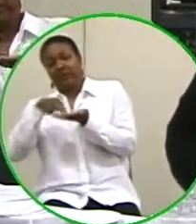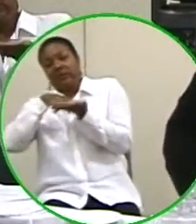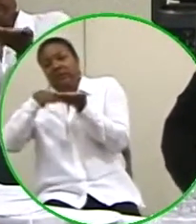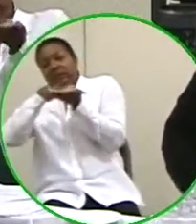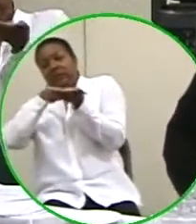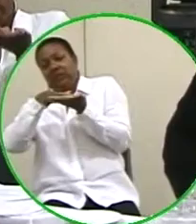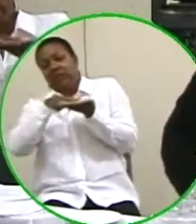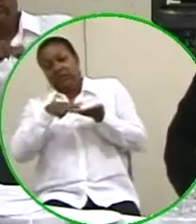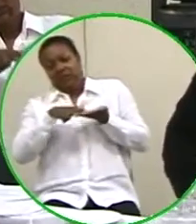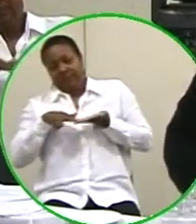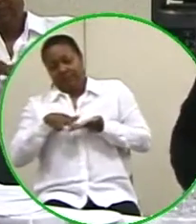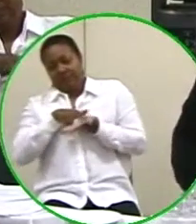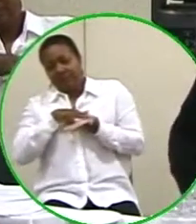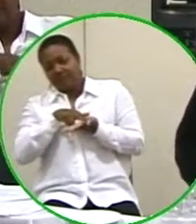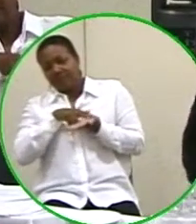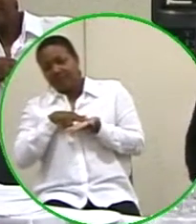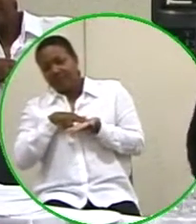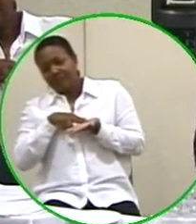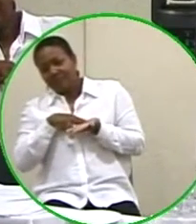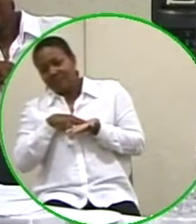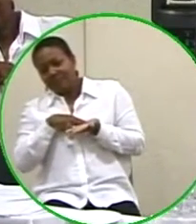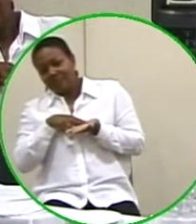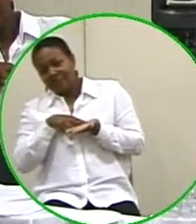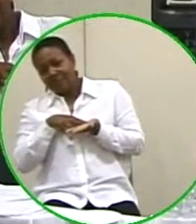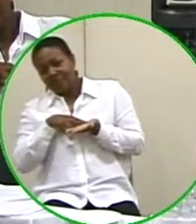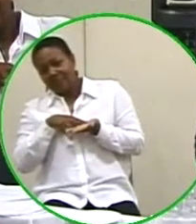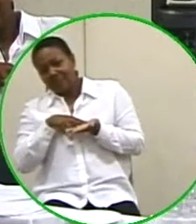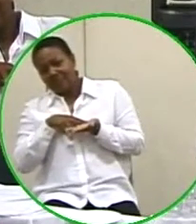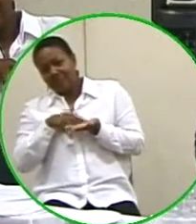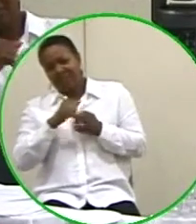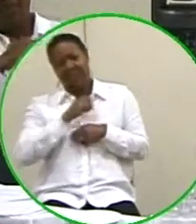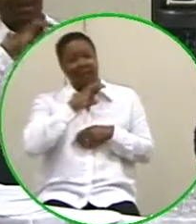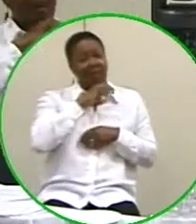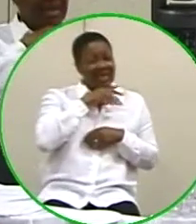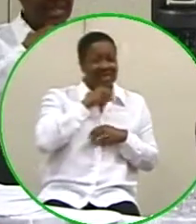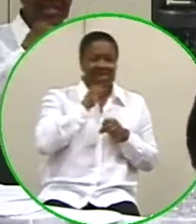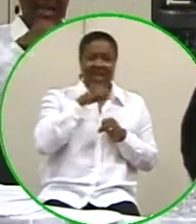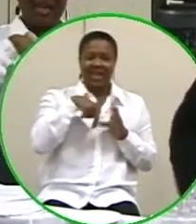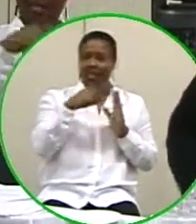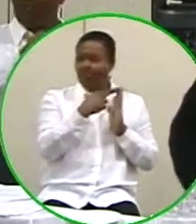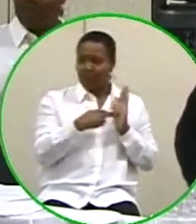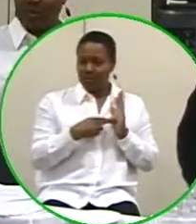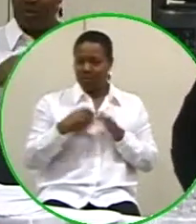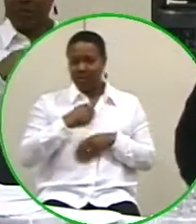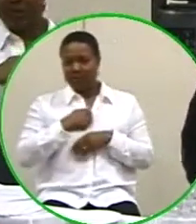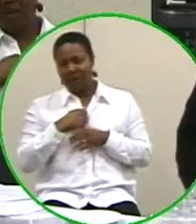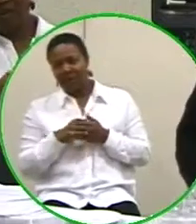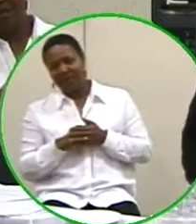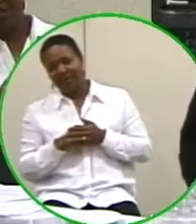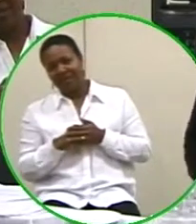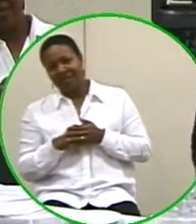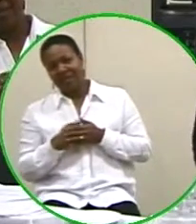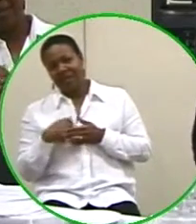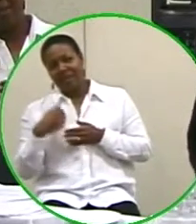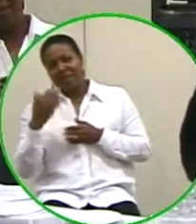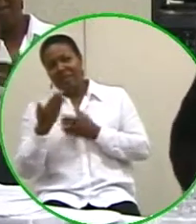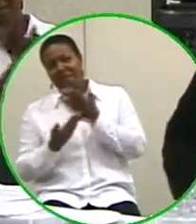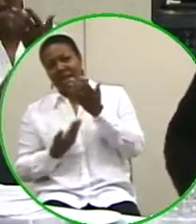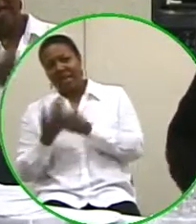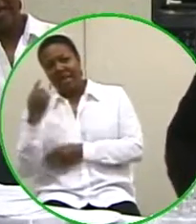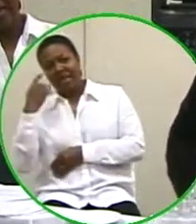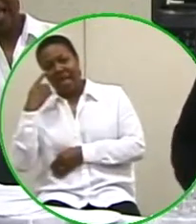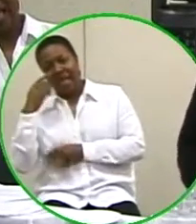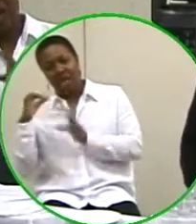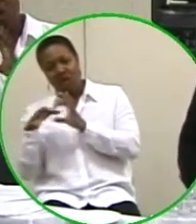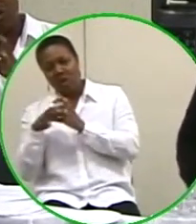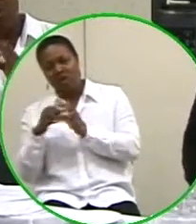Oops, I'm getting it on the You're making a mess that wasn't in the rules. sorry, my eye-hand coordination.